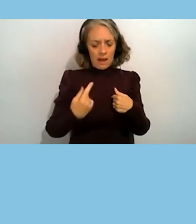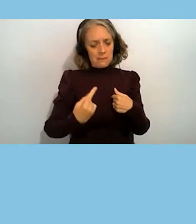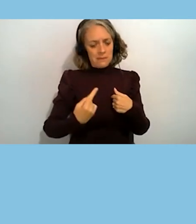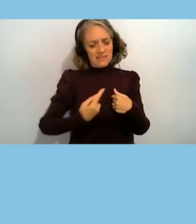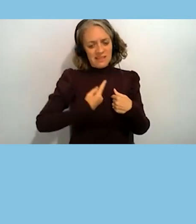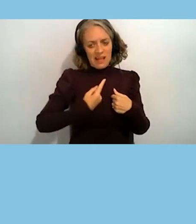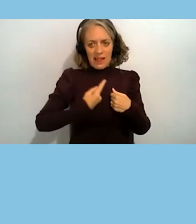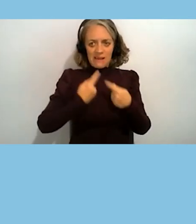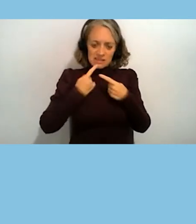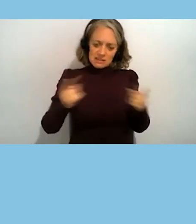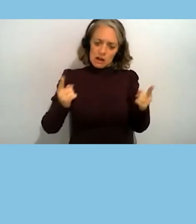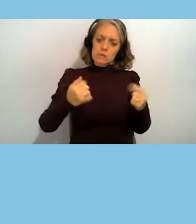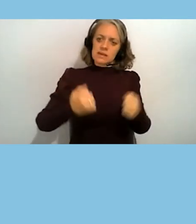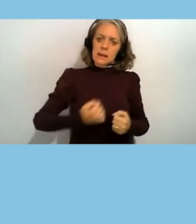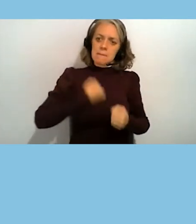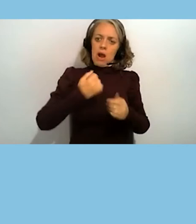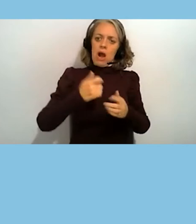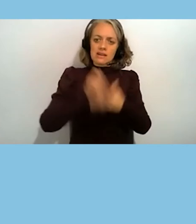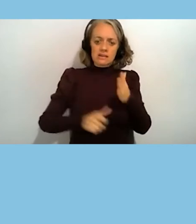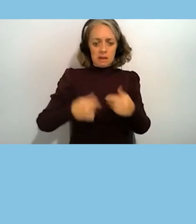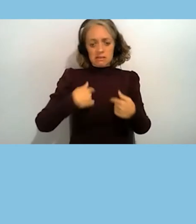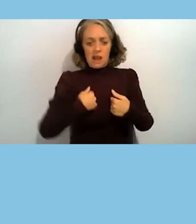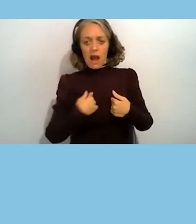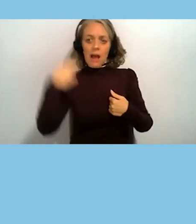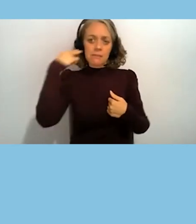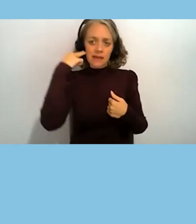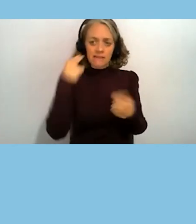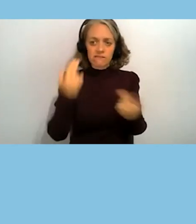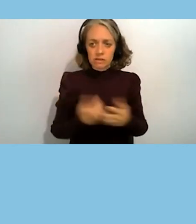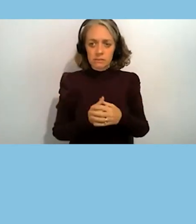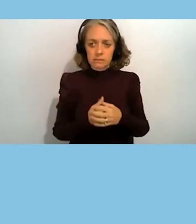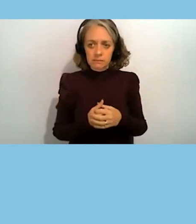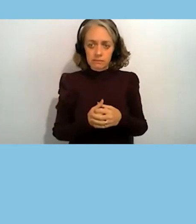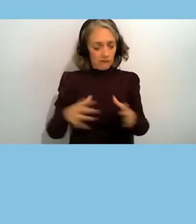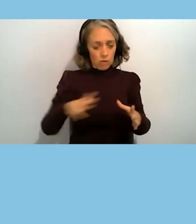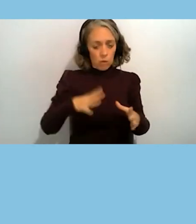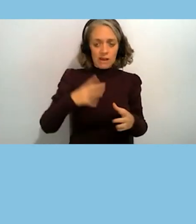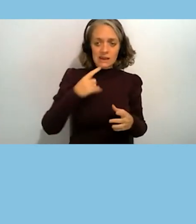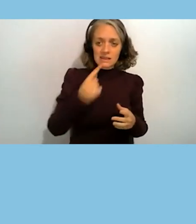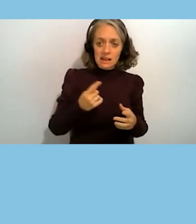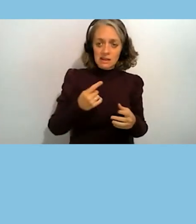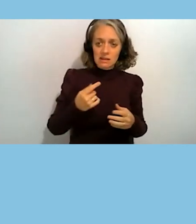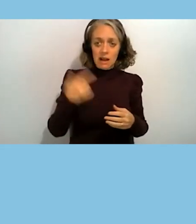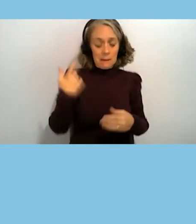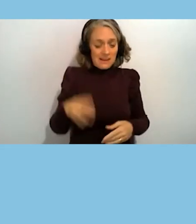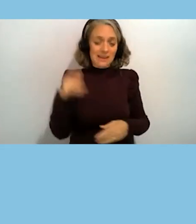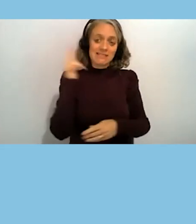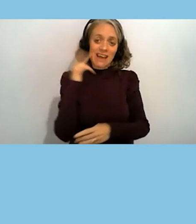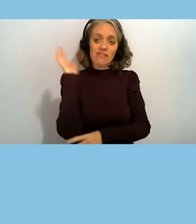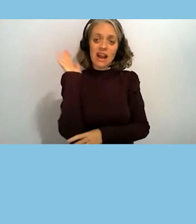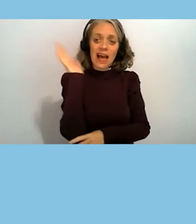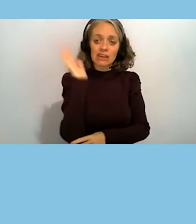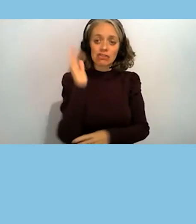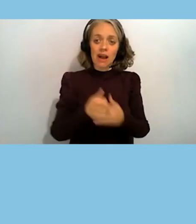self-disclosing my disability as being deaf. I, as I already said, I have been a deaf lecturer, so I